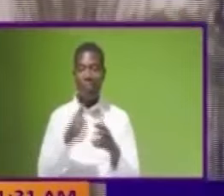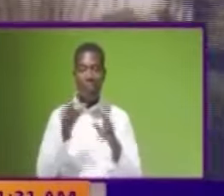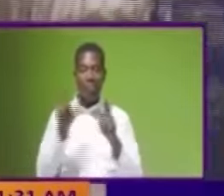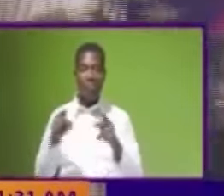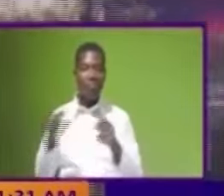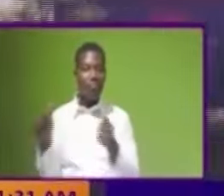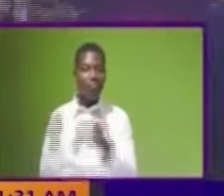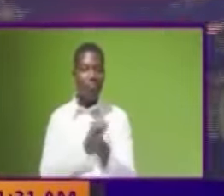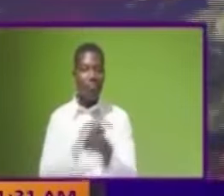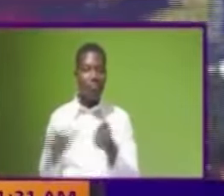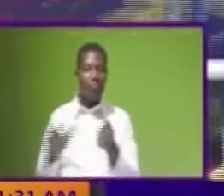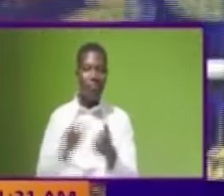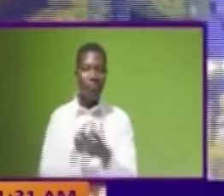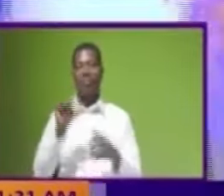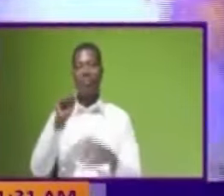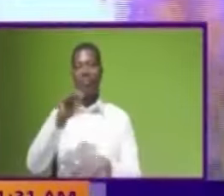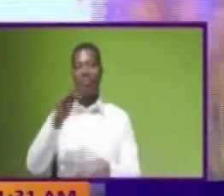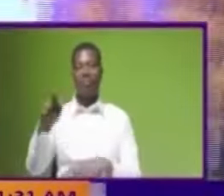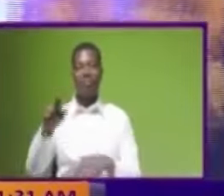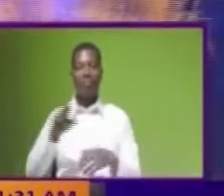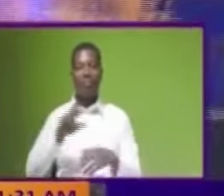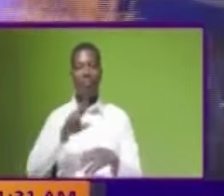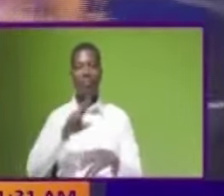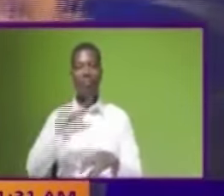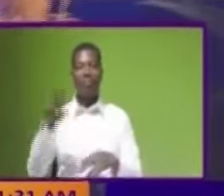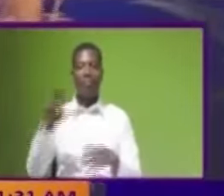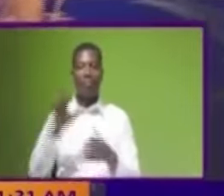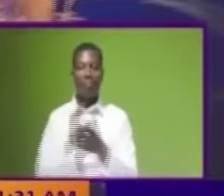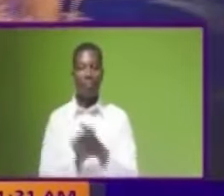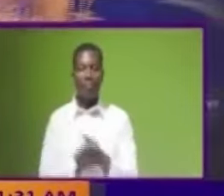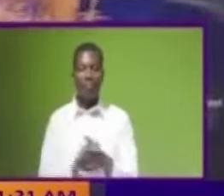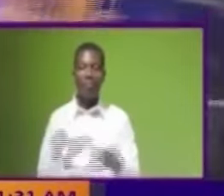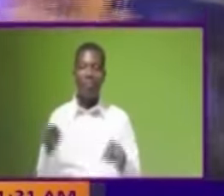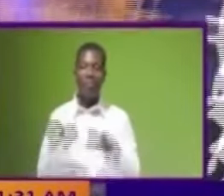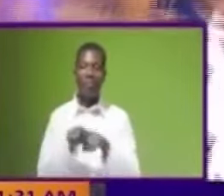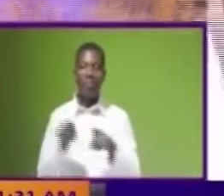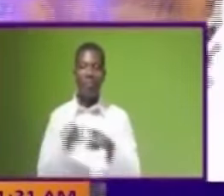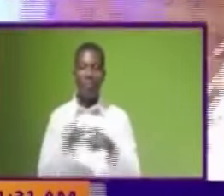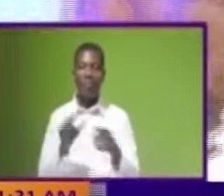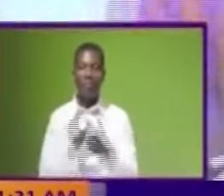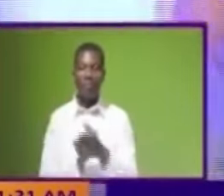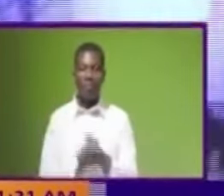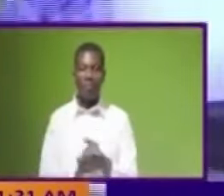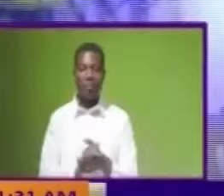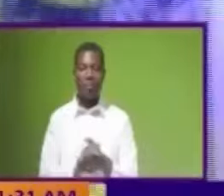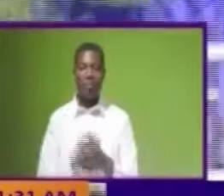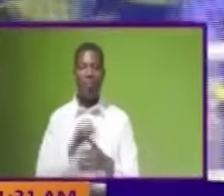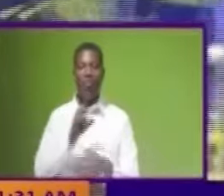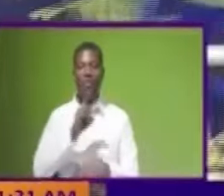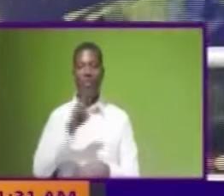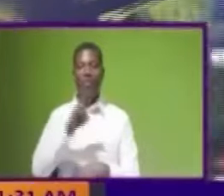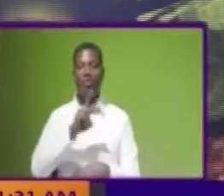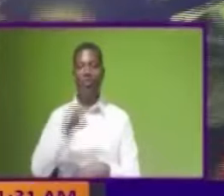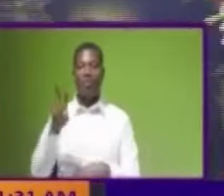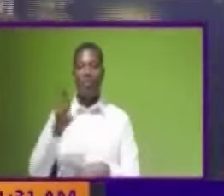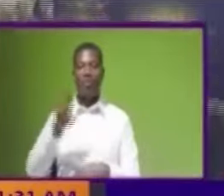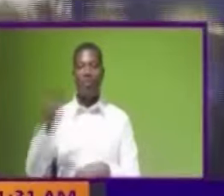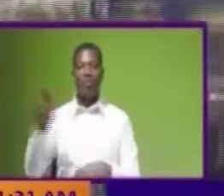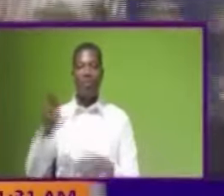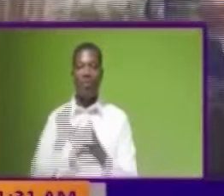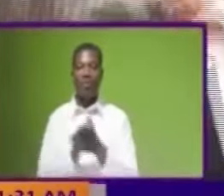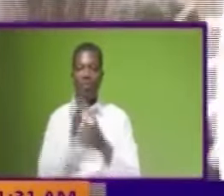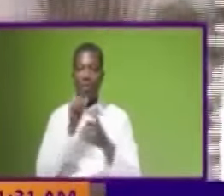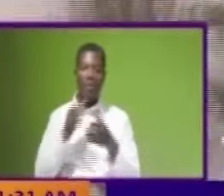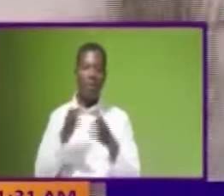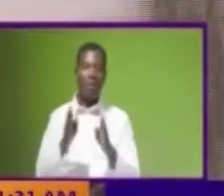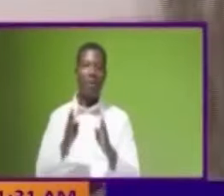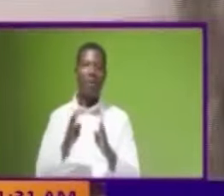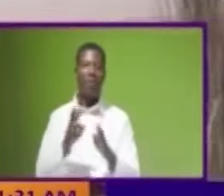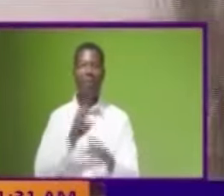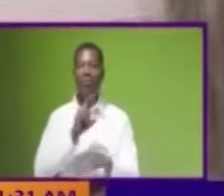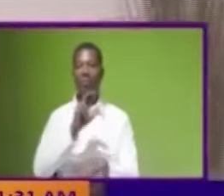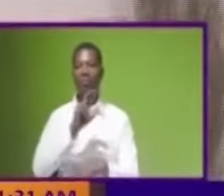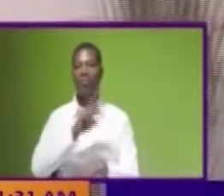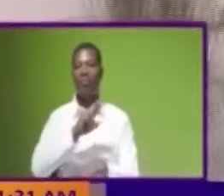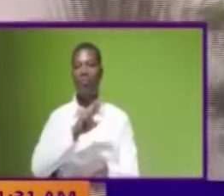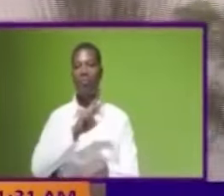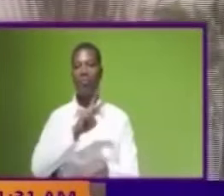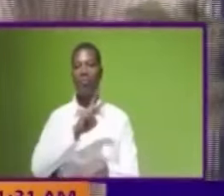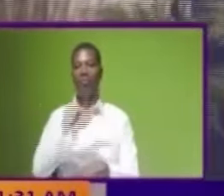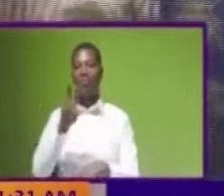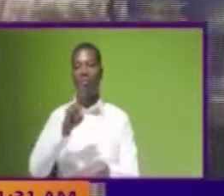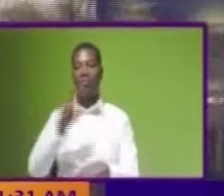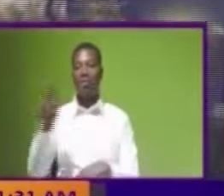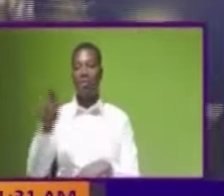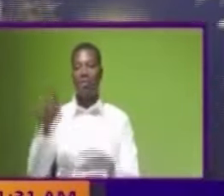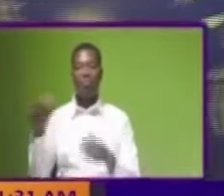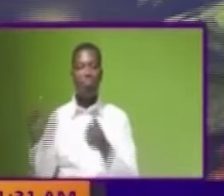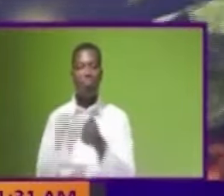Me fa nipa o kasa e be motivate me wo de me yon nya wa wo ye di papa na